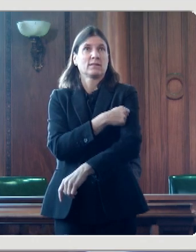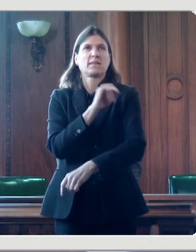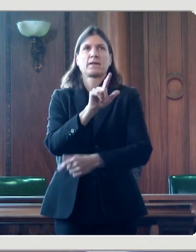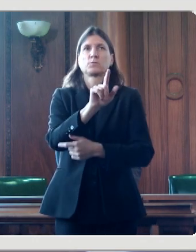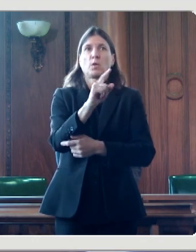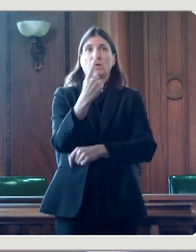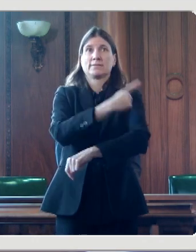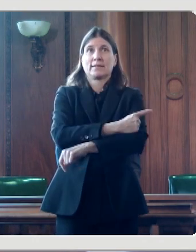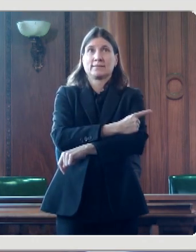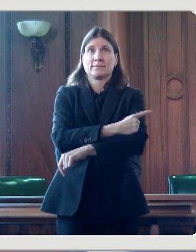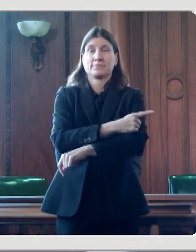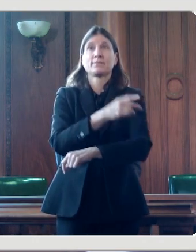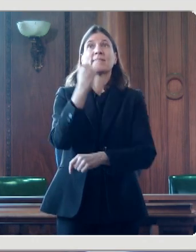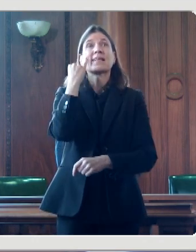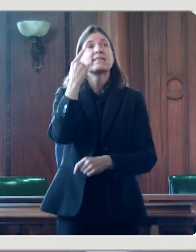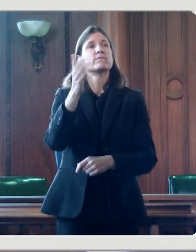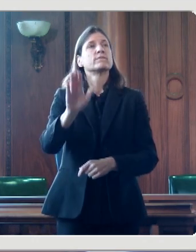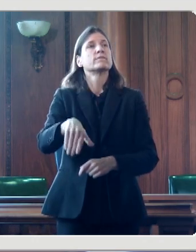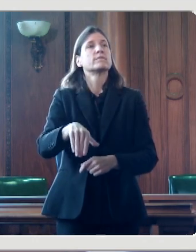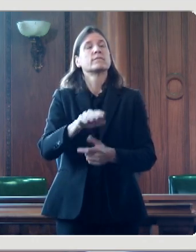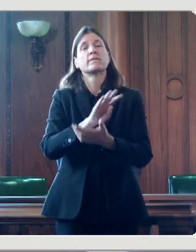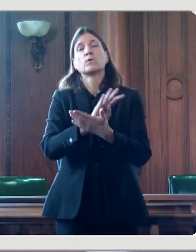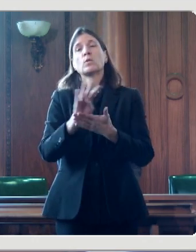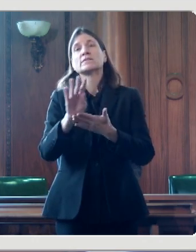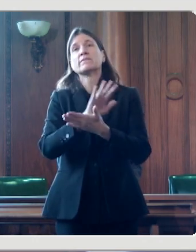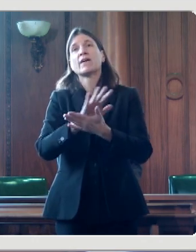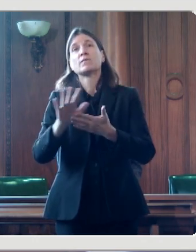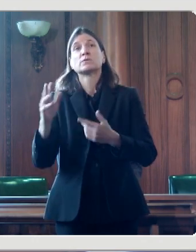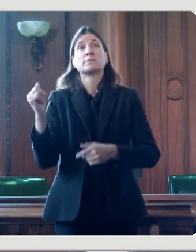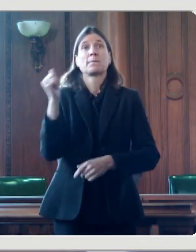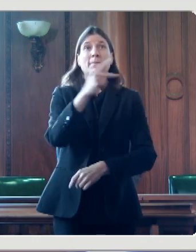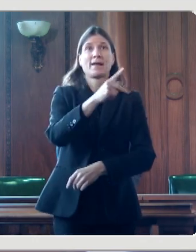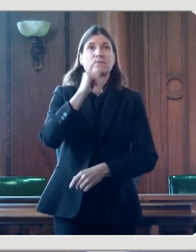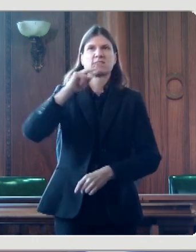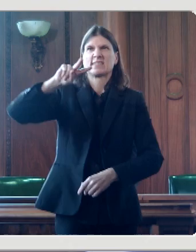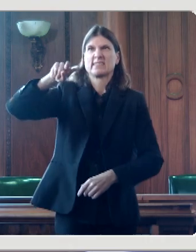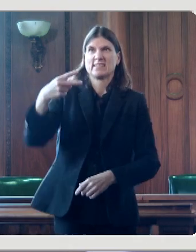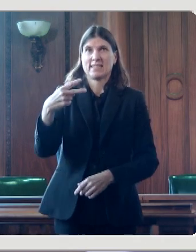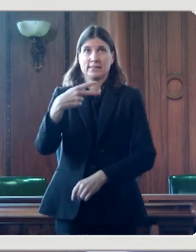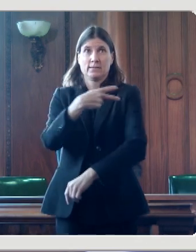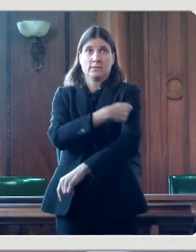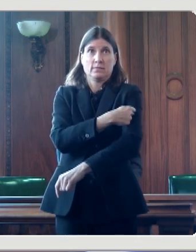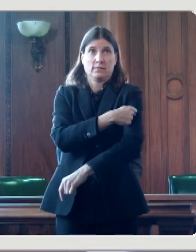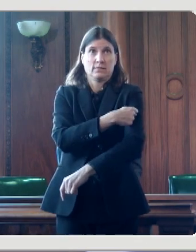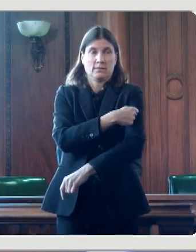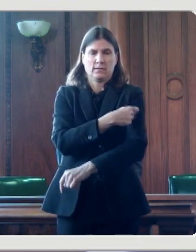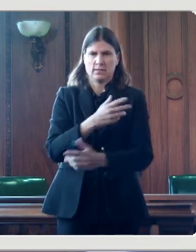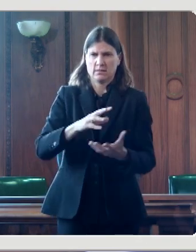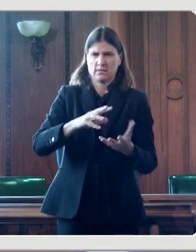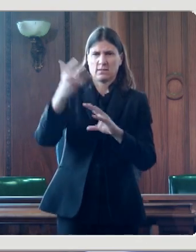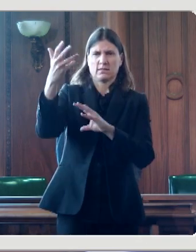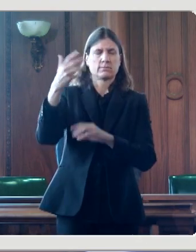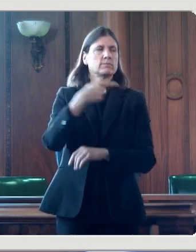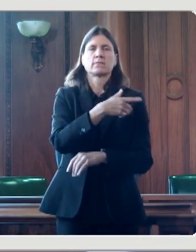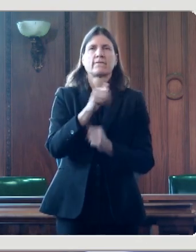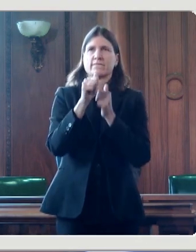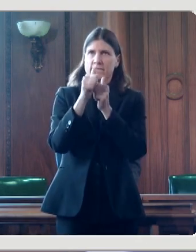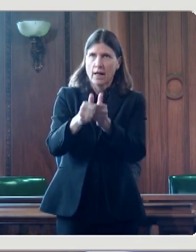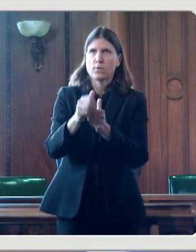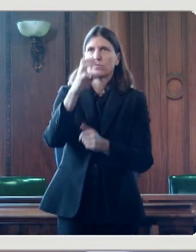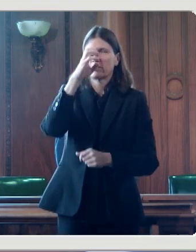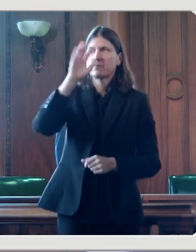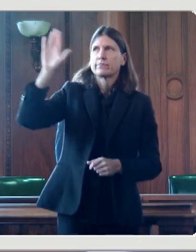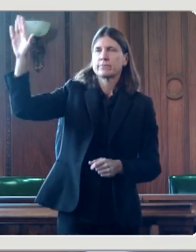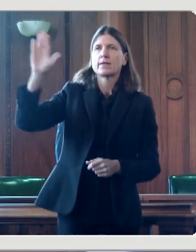believe we should wait until that review is completed before we make any changes. At Mercy, we're proud to have opened up our